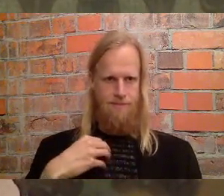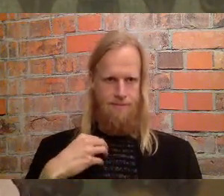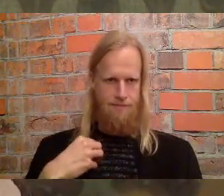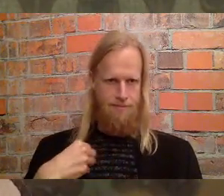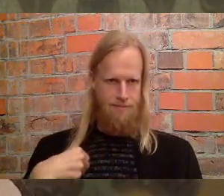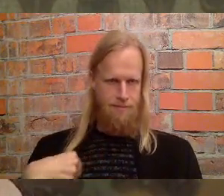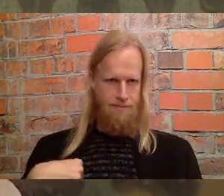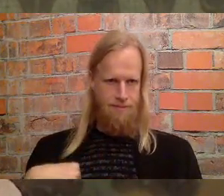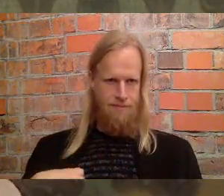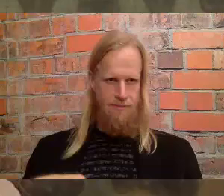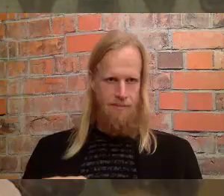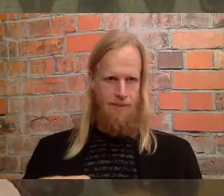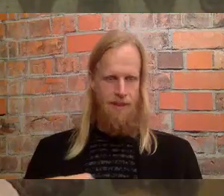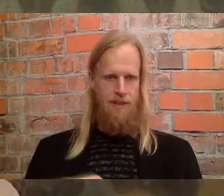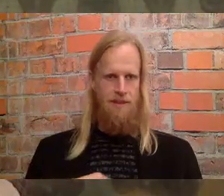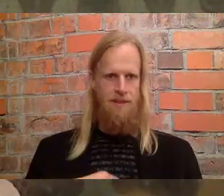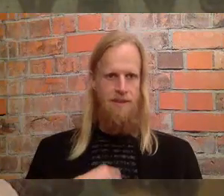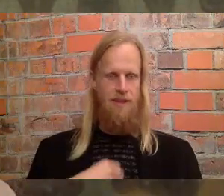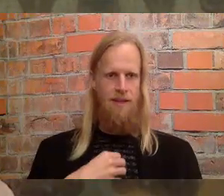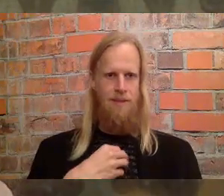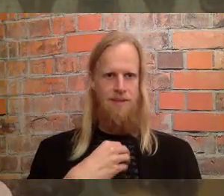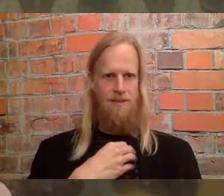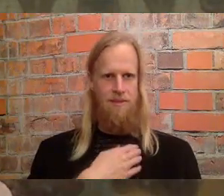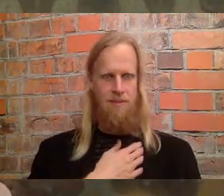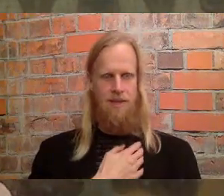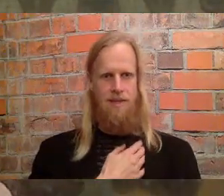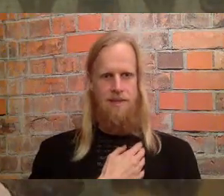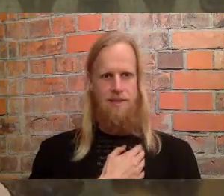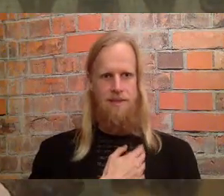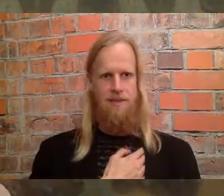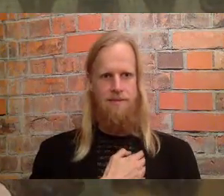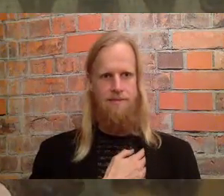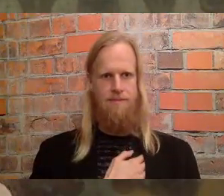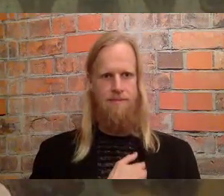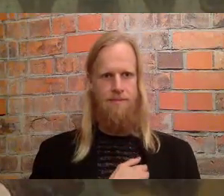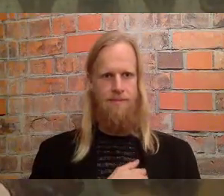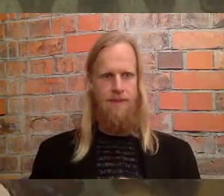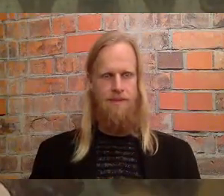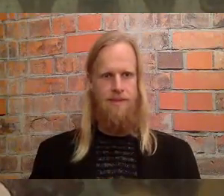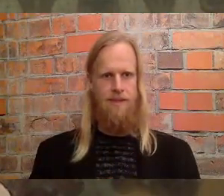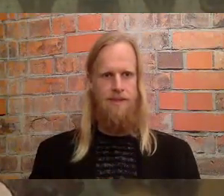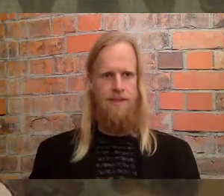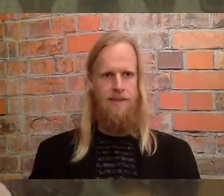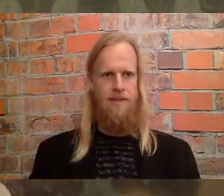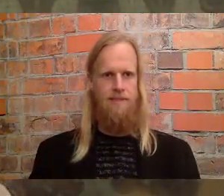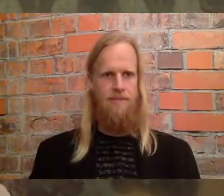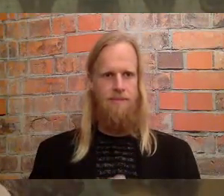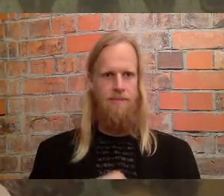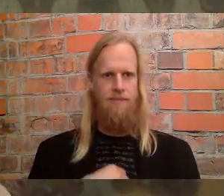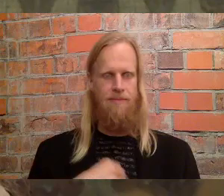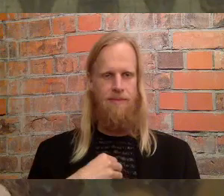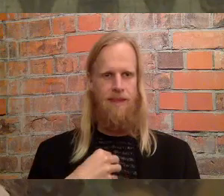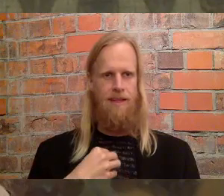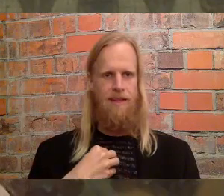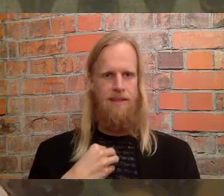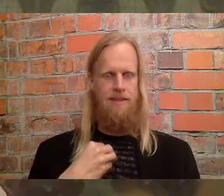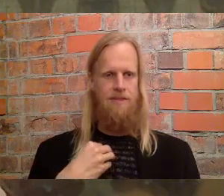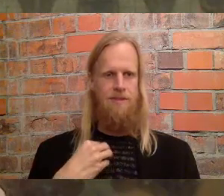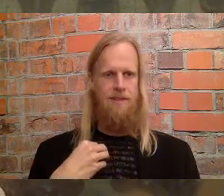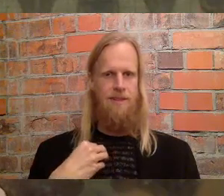I allow myself to be blessed for taking this time to